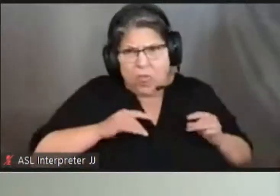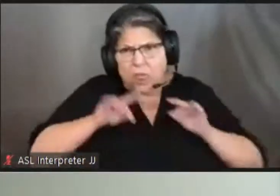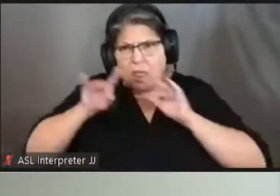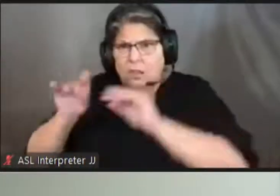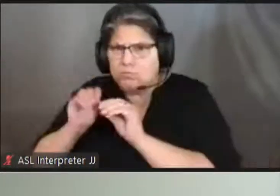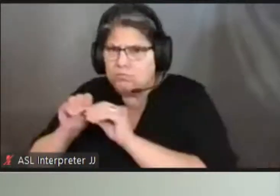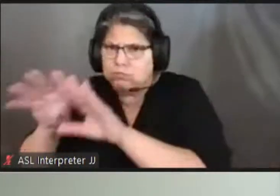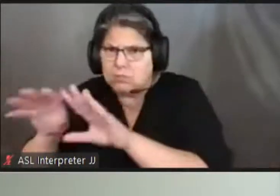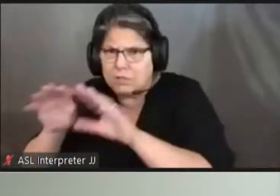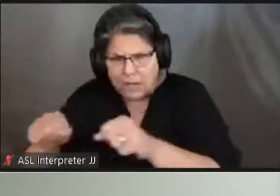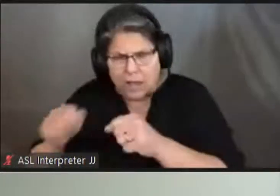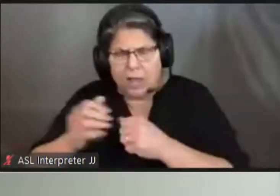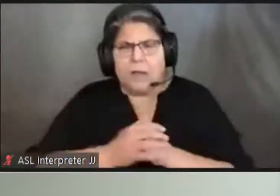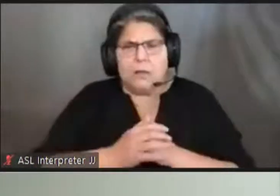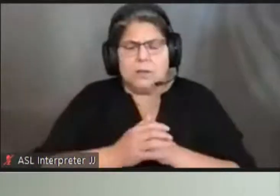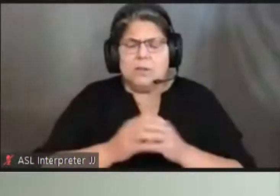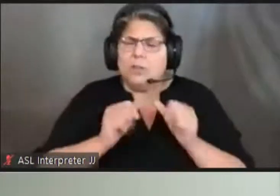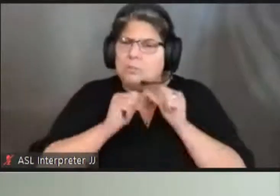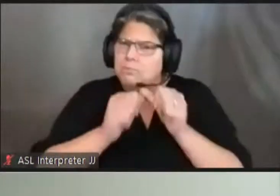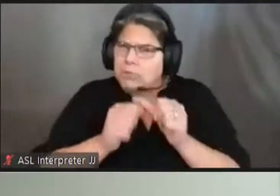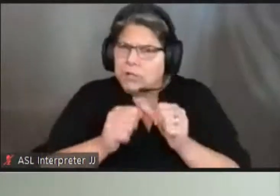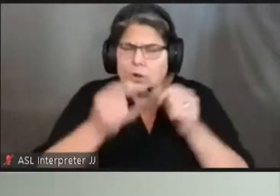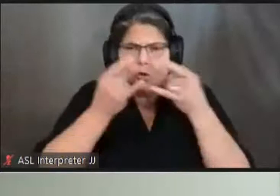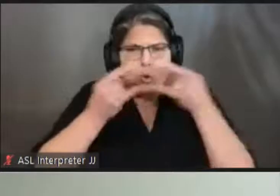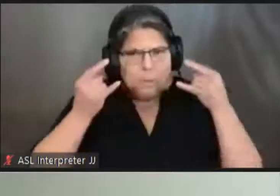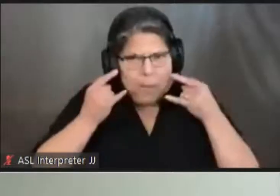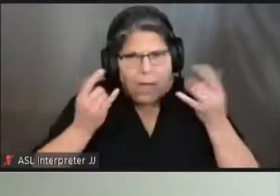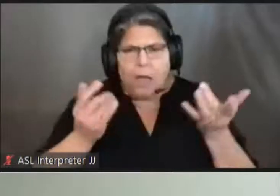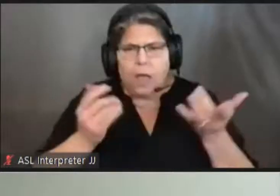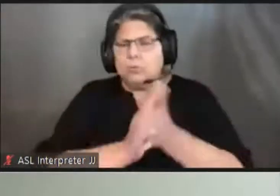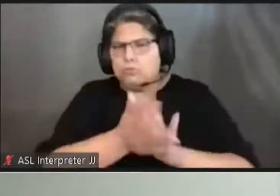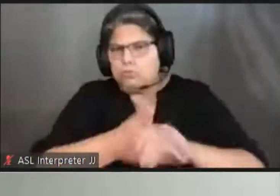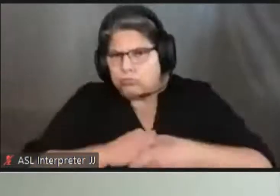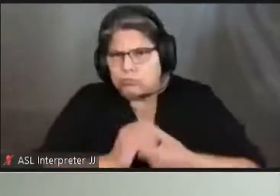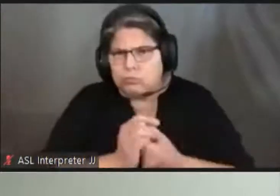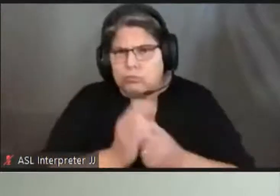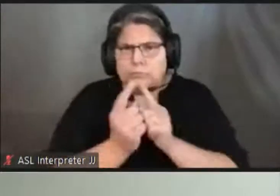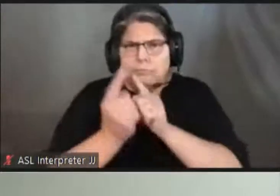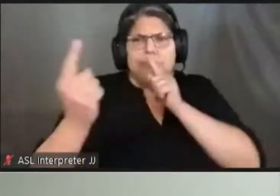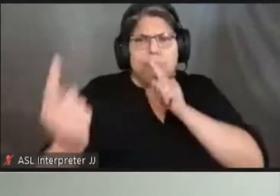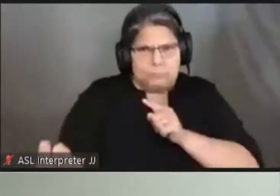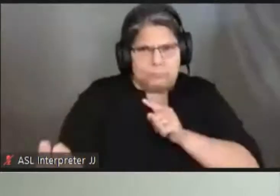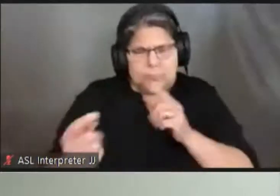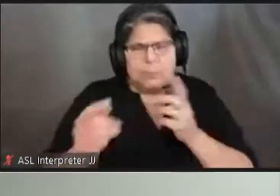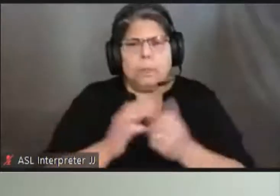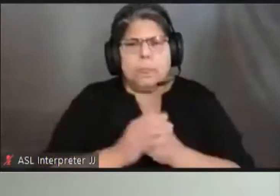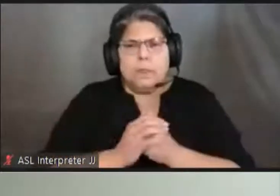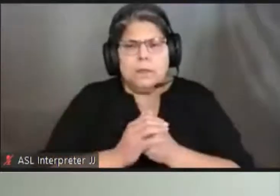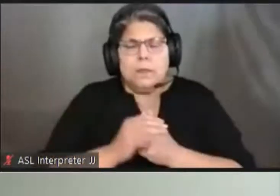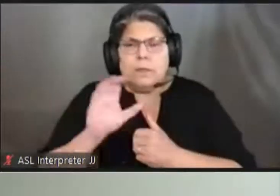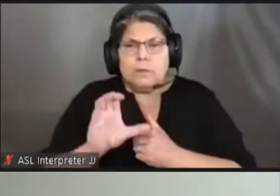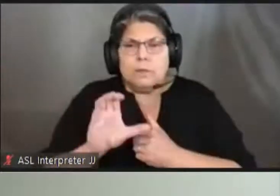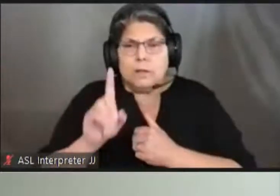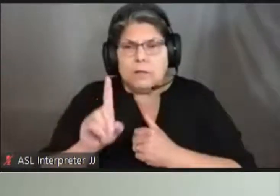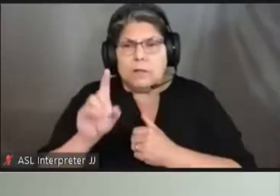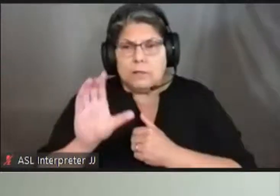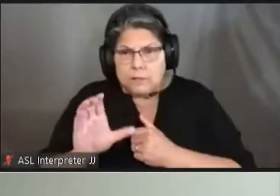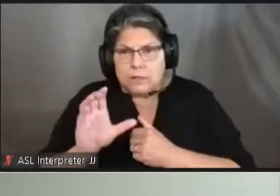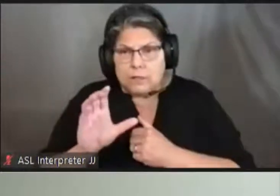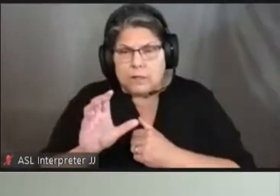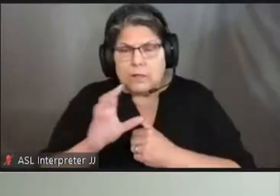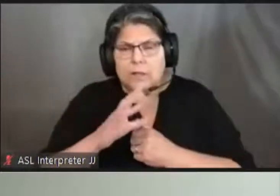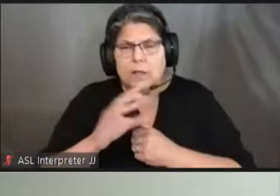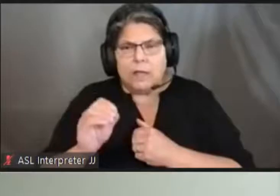and continue the hand hygiene and ventilation. The CDC has released, and CDPH guidance